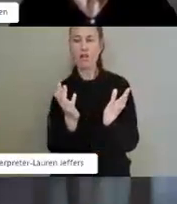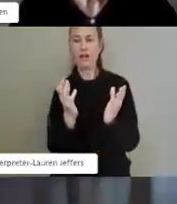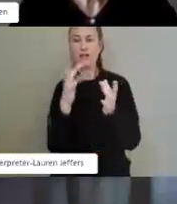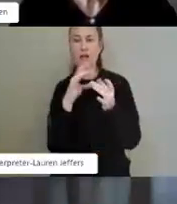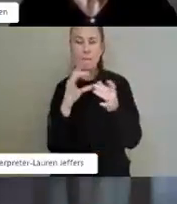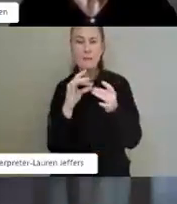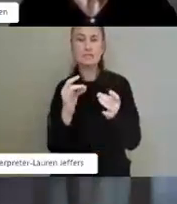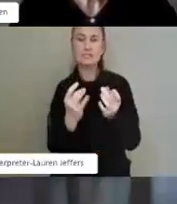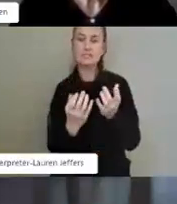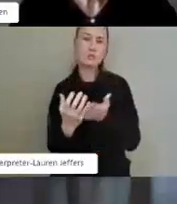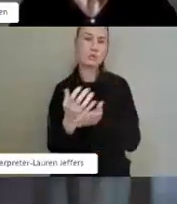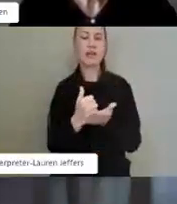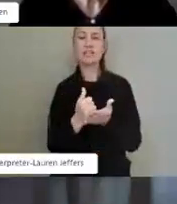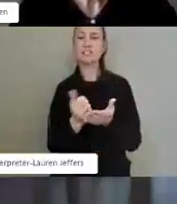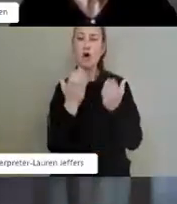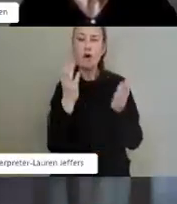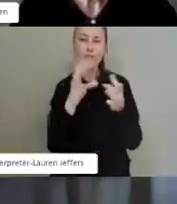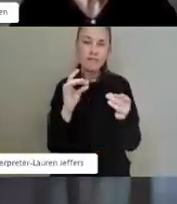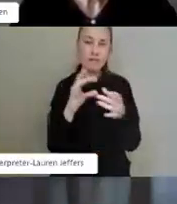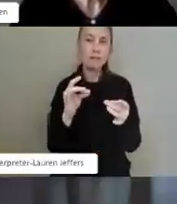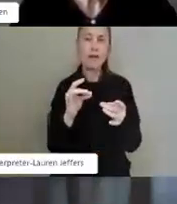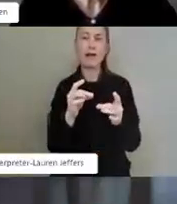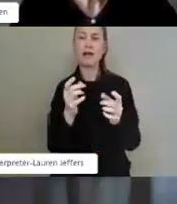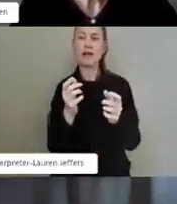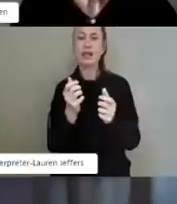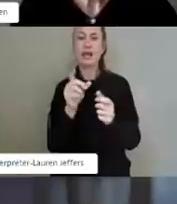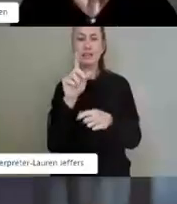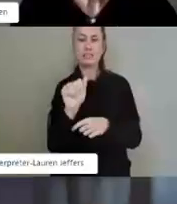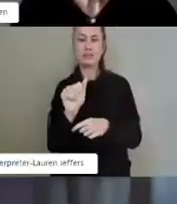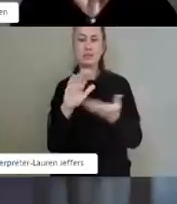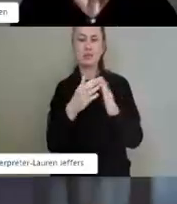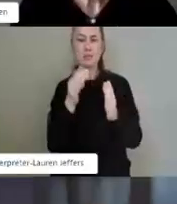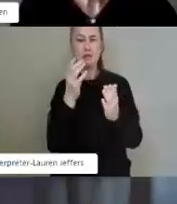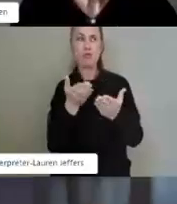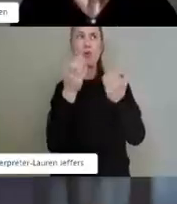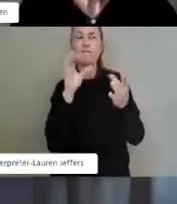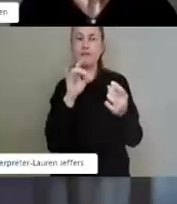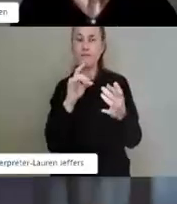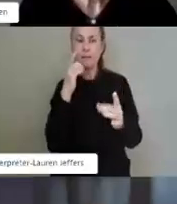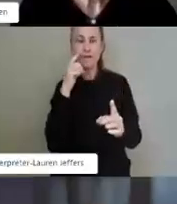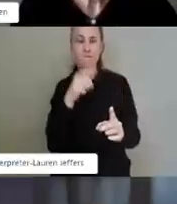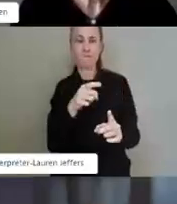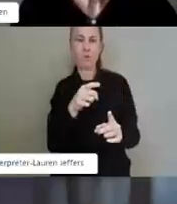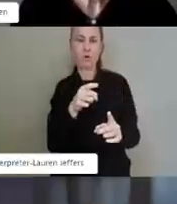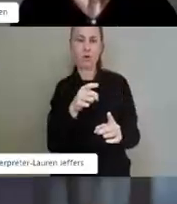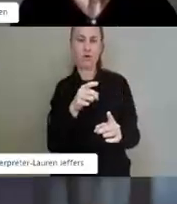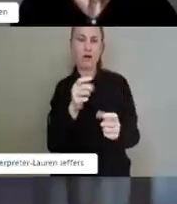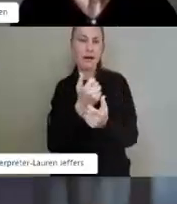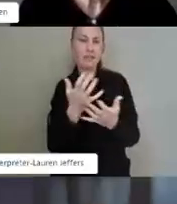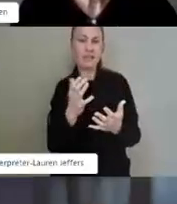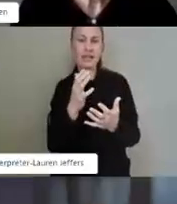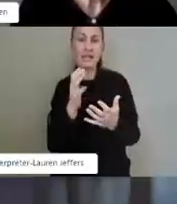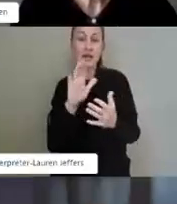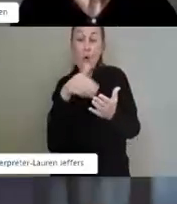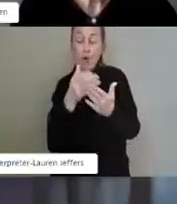plan as well as other issues facing their district. Also, all the documents related to the state plan, the corrective action plan, all of this needs to